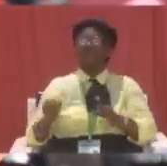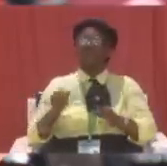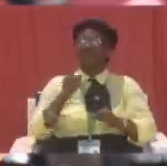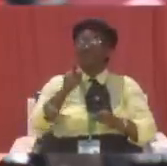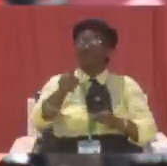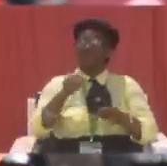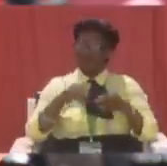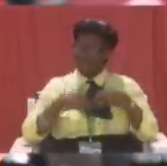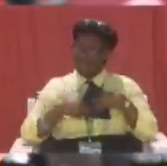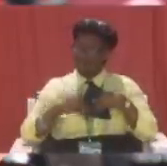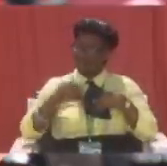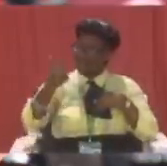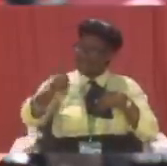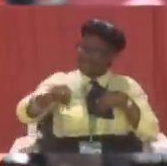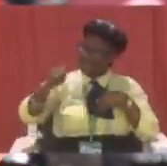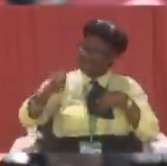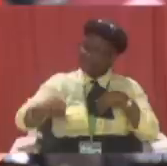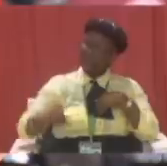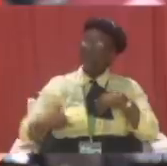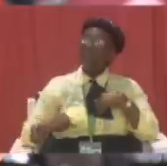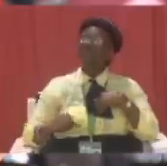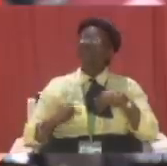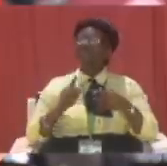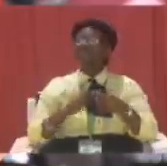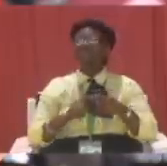to signs